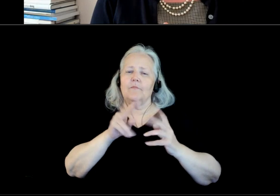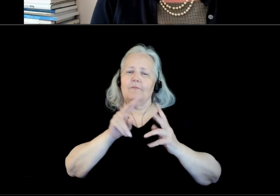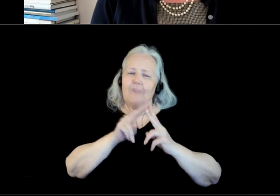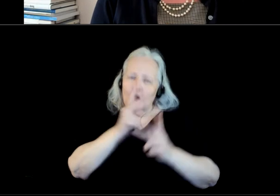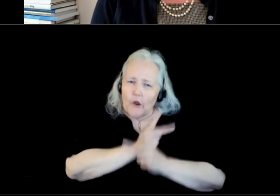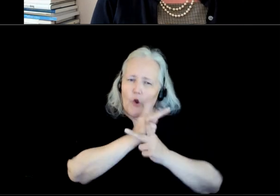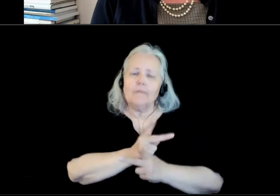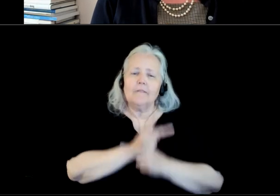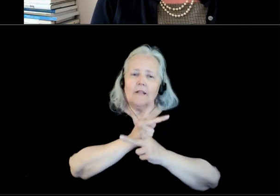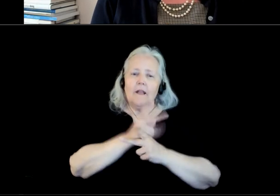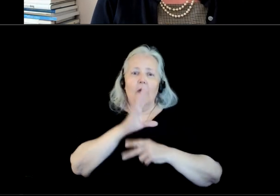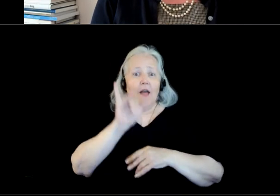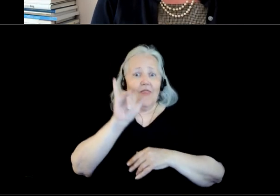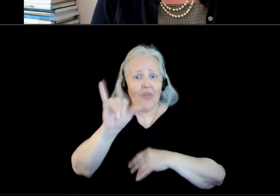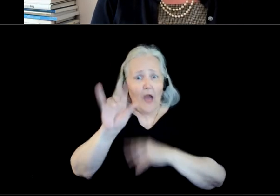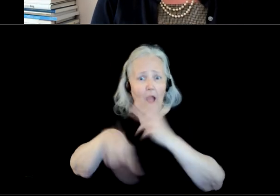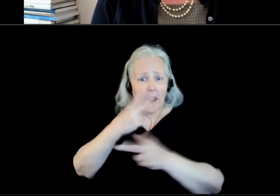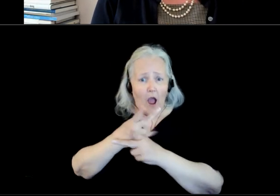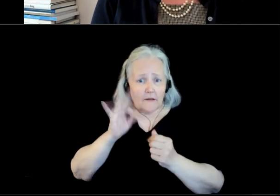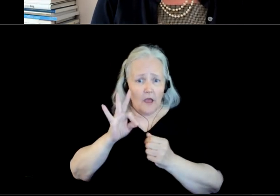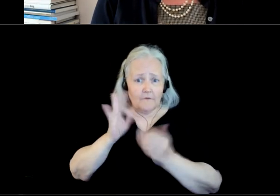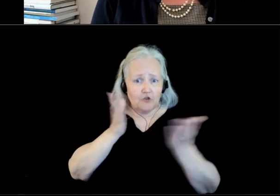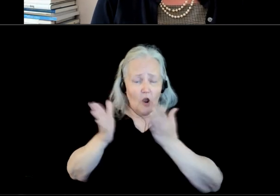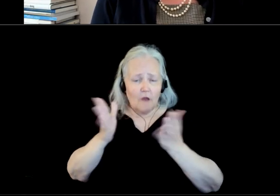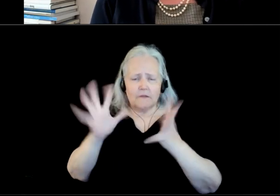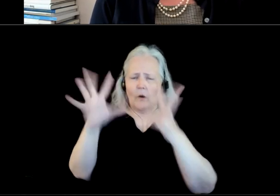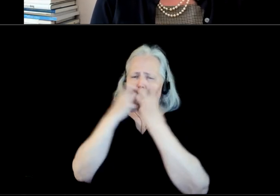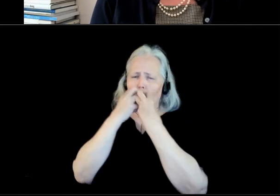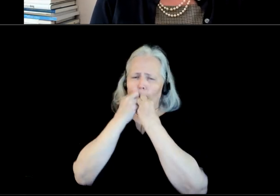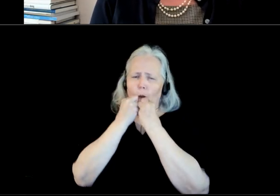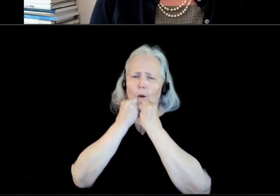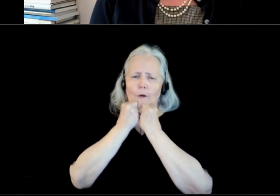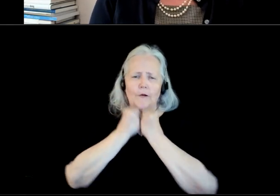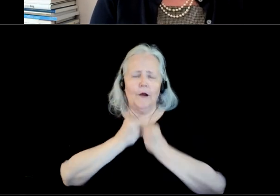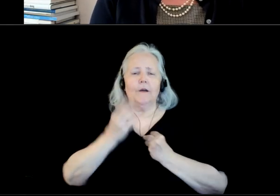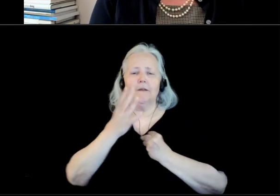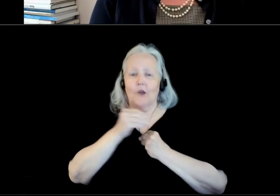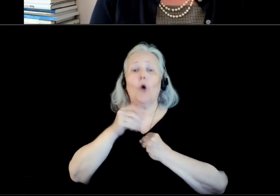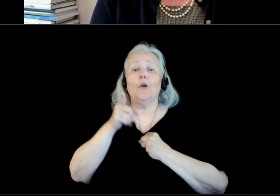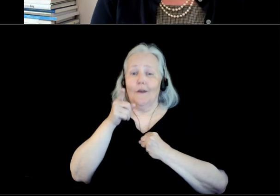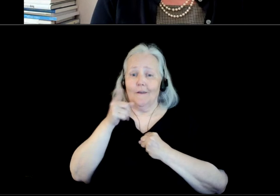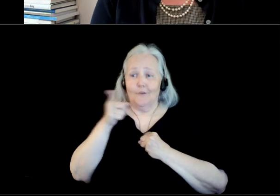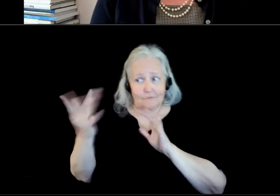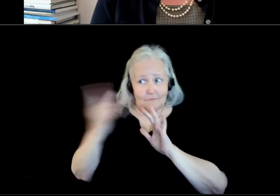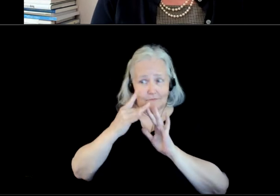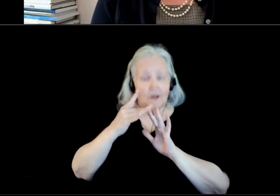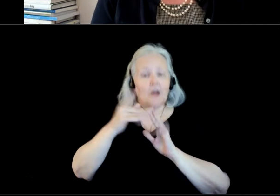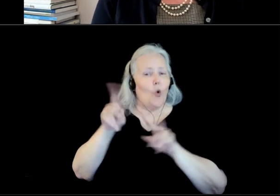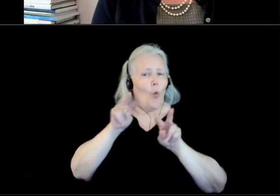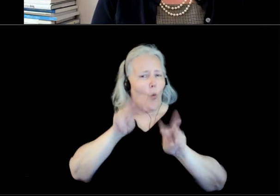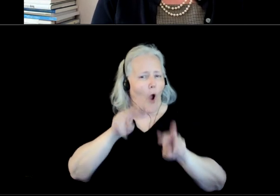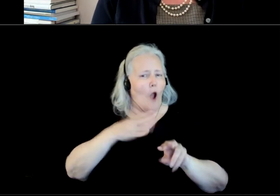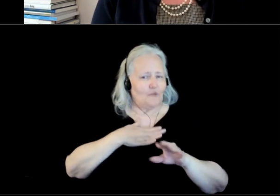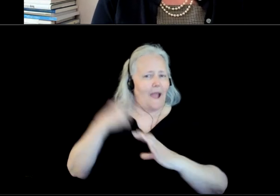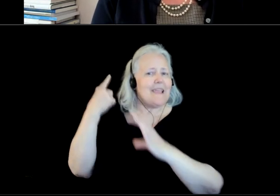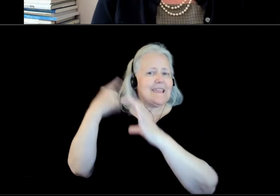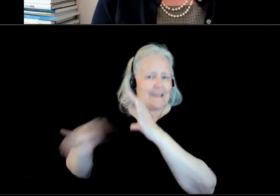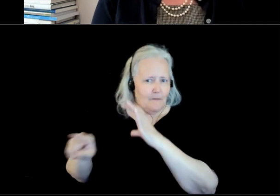And I look forward to you accepting my email when I send it. And I will echo